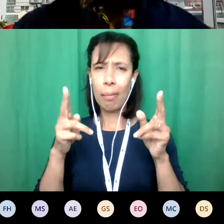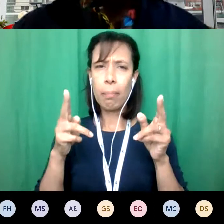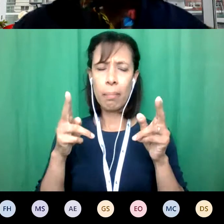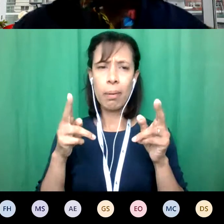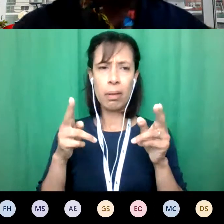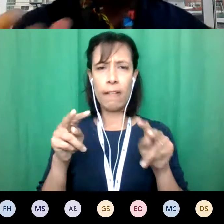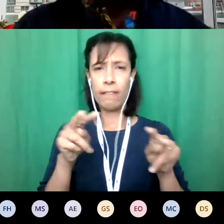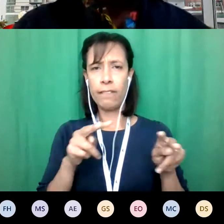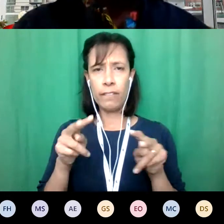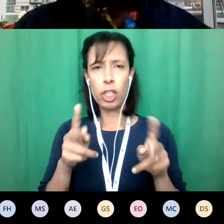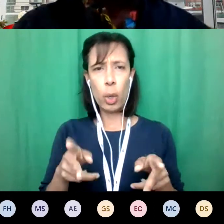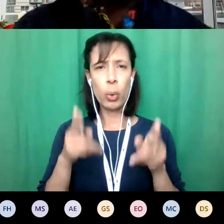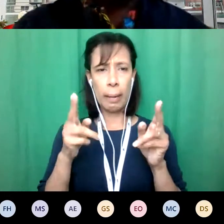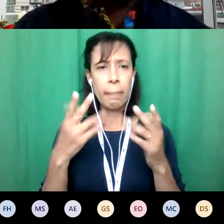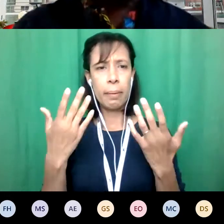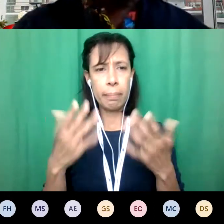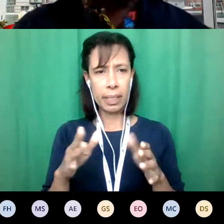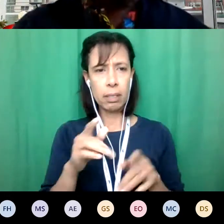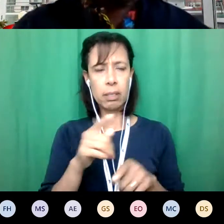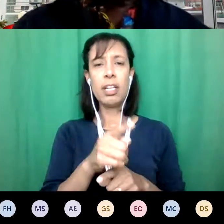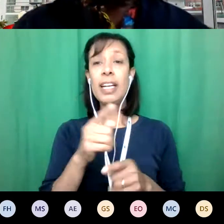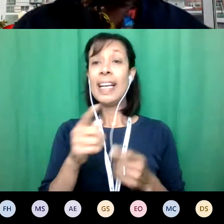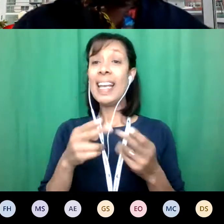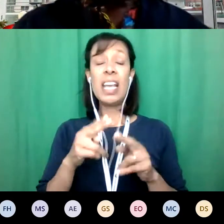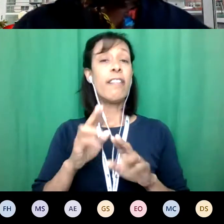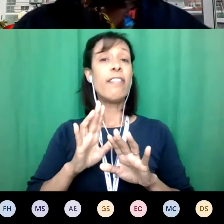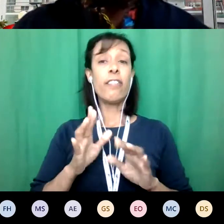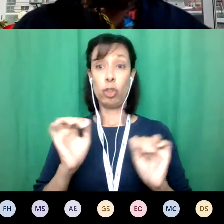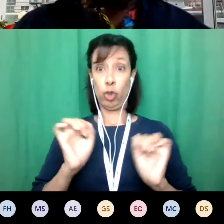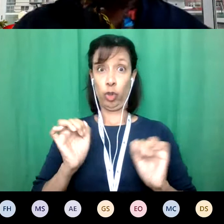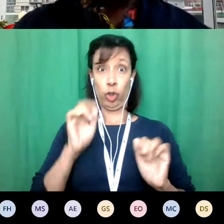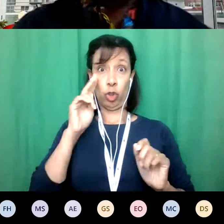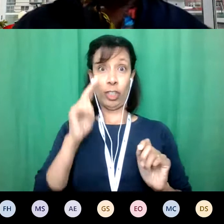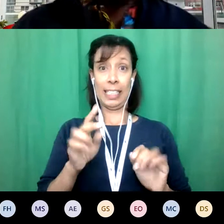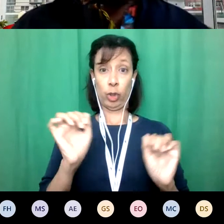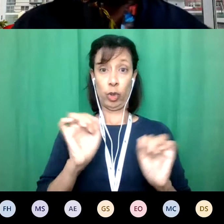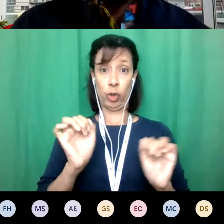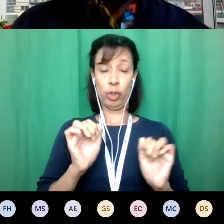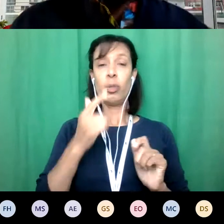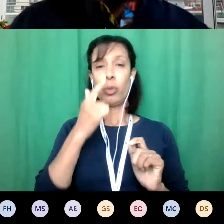that's absolutely fine, but you can access it by going to the Moodle site.